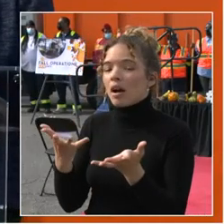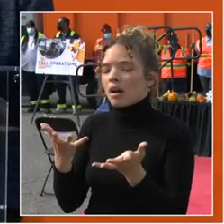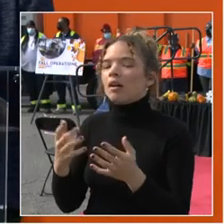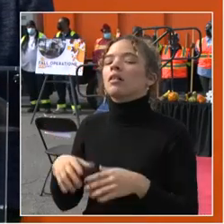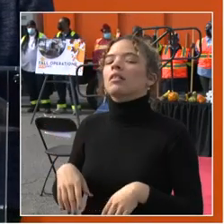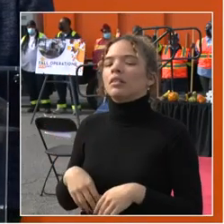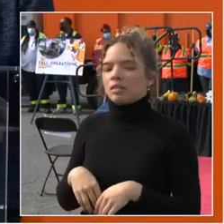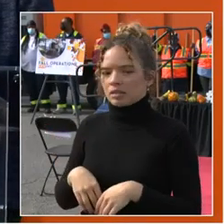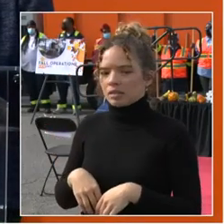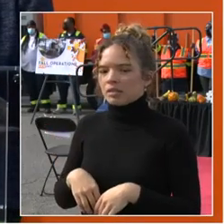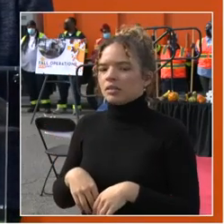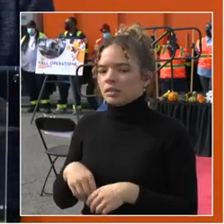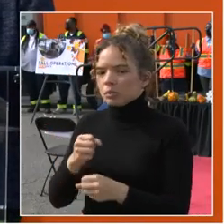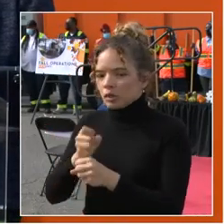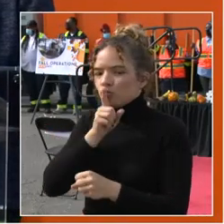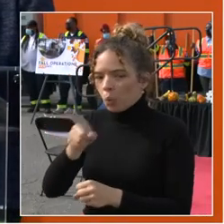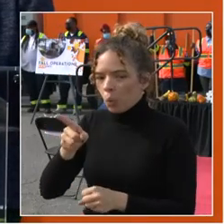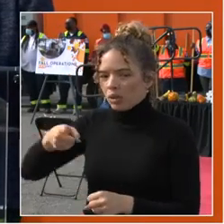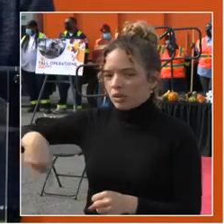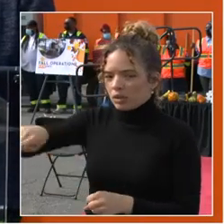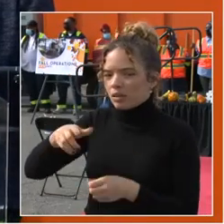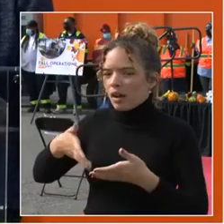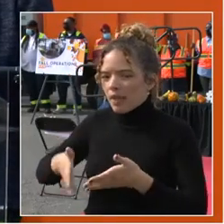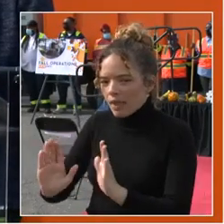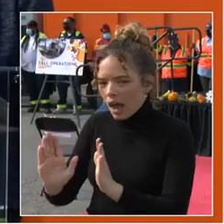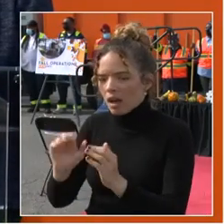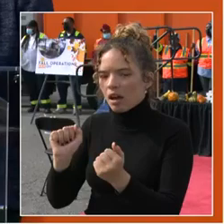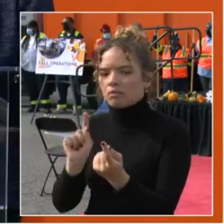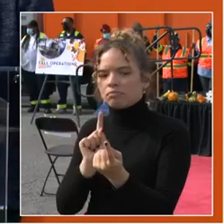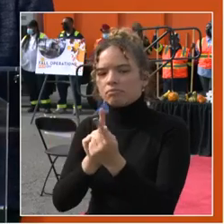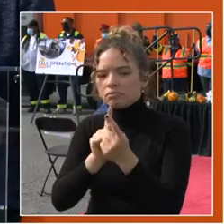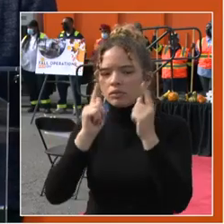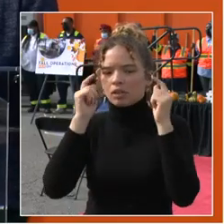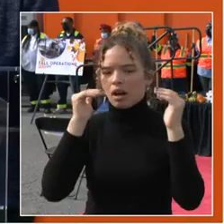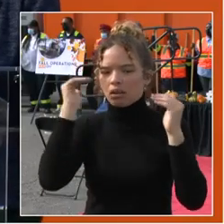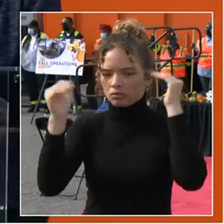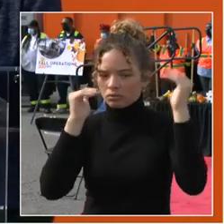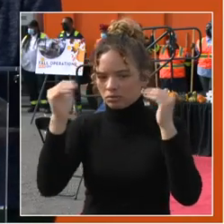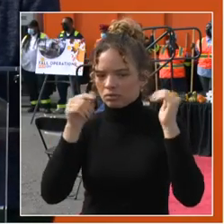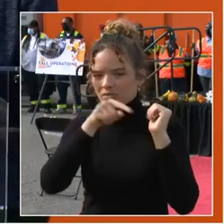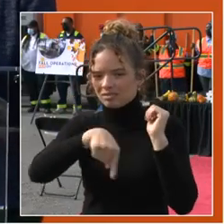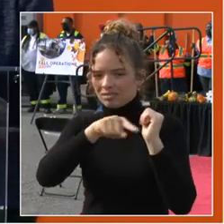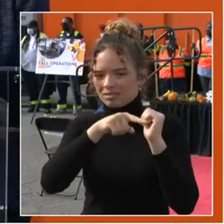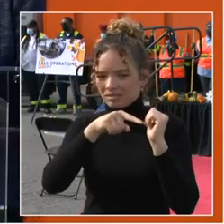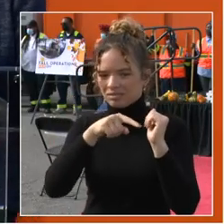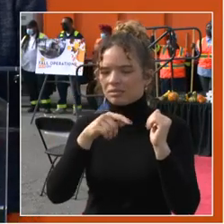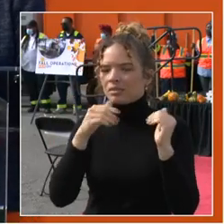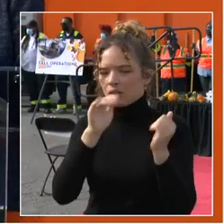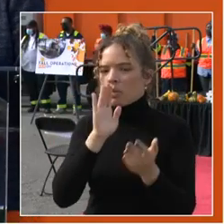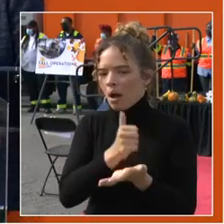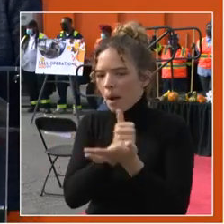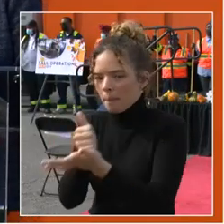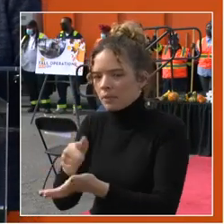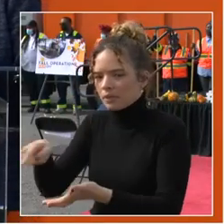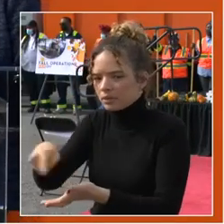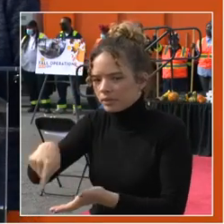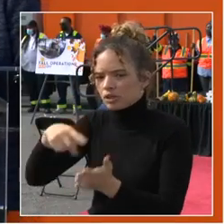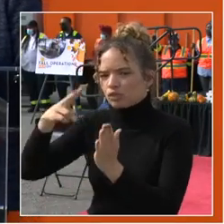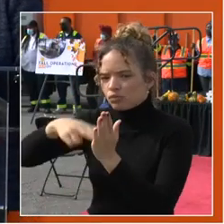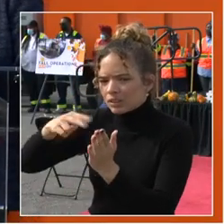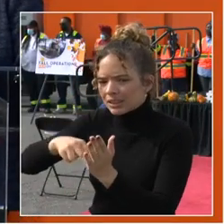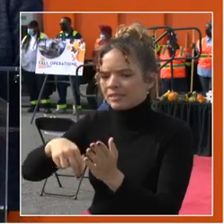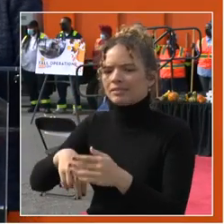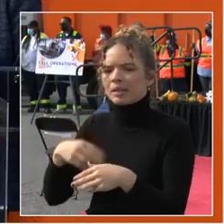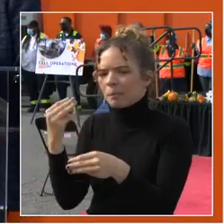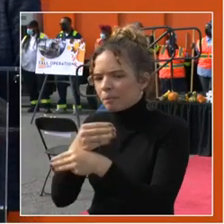adult who can advance you in reading and math and other subjects, whatever you need, and have those meetings so you know when